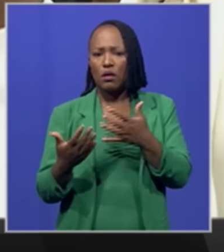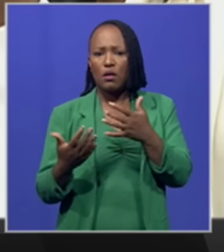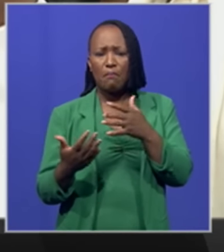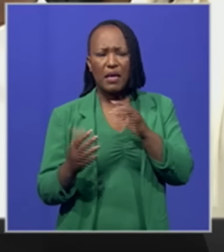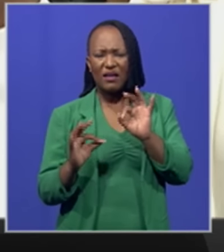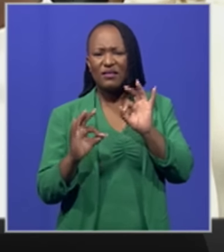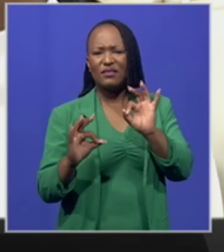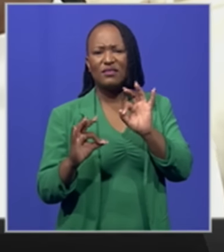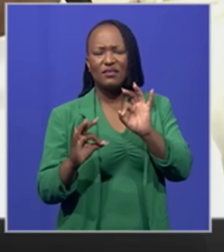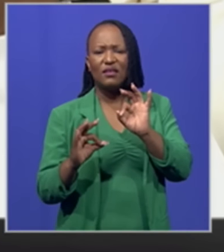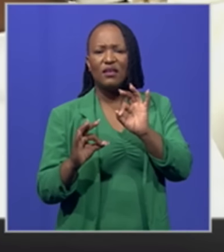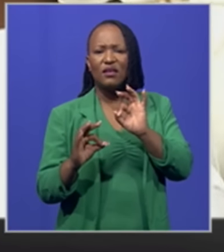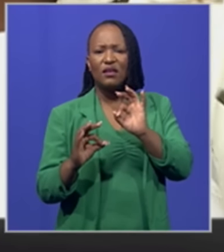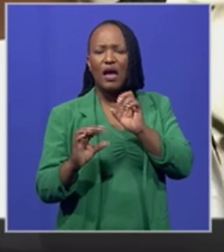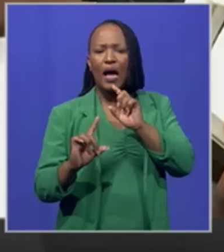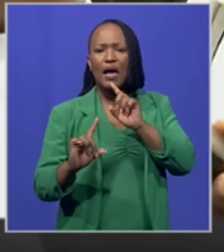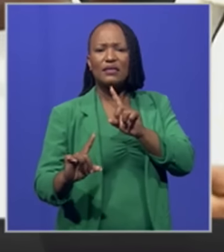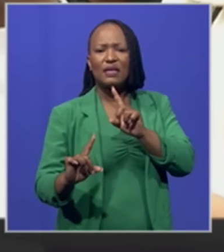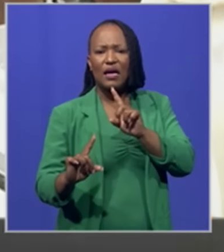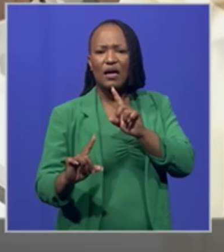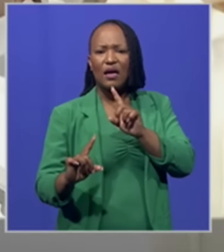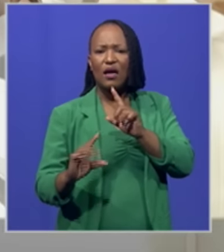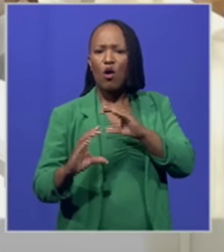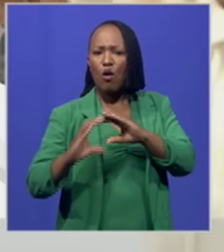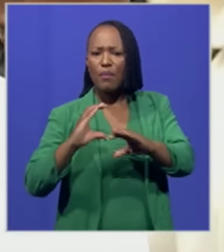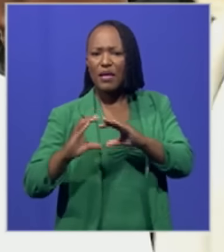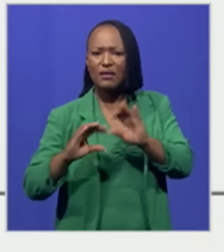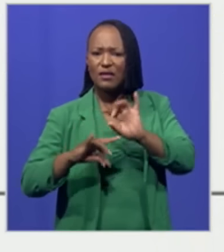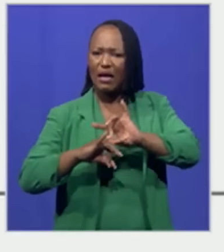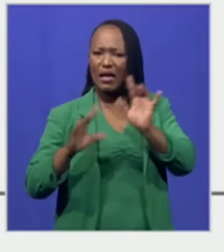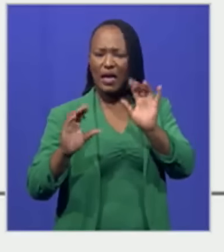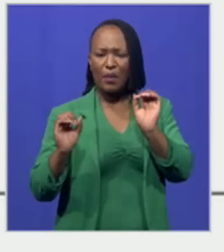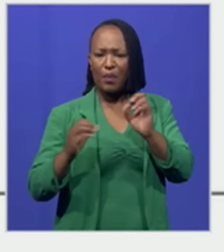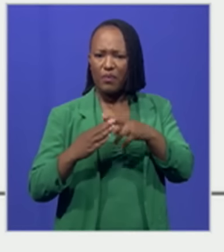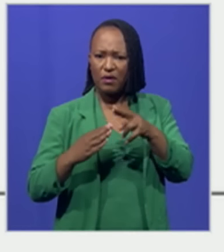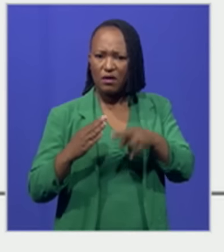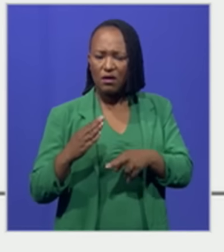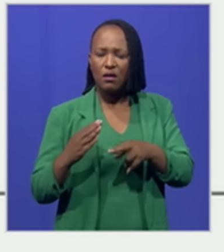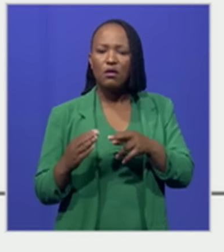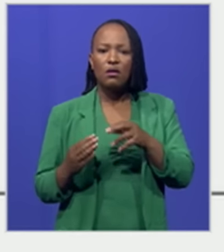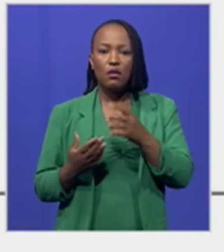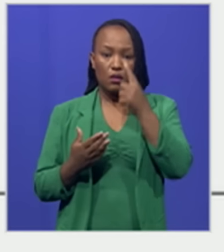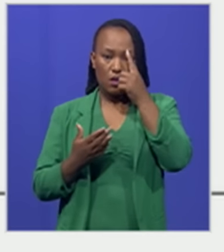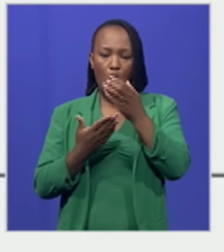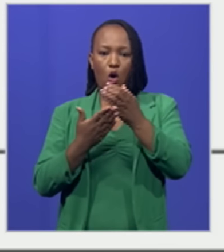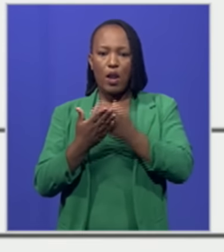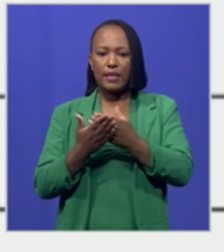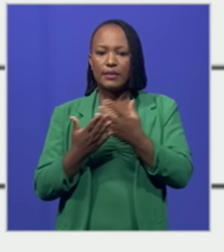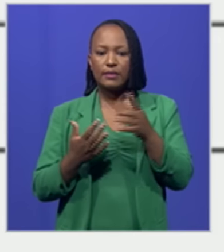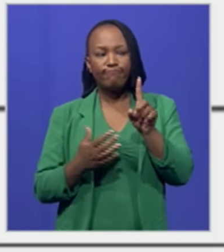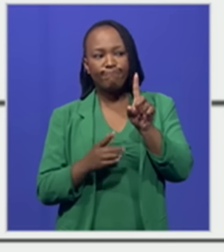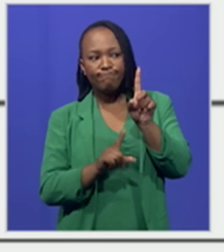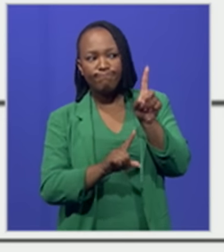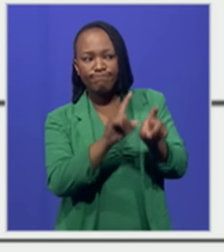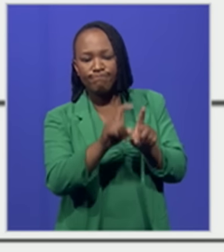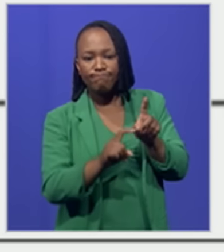fe story se se tlhamaletseng ka ga di result tsa rona. Botsamaisi jwa college ga ba tsibogela dipotso tse di mabapi le gore